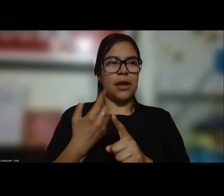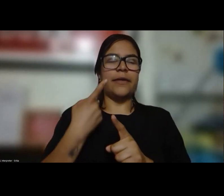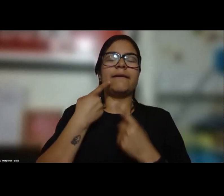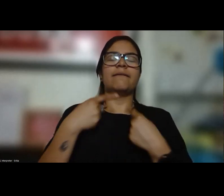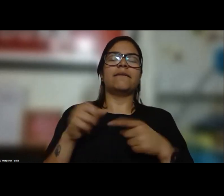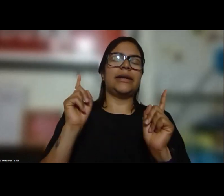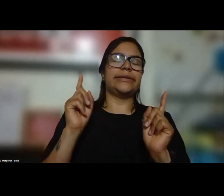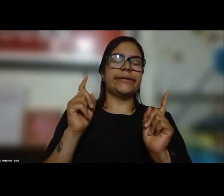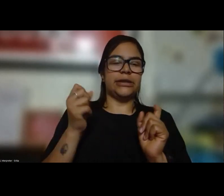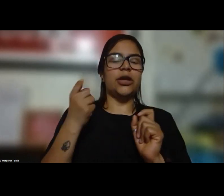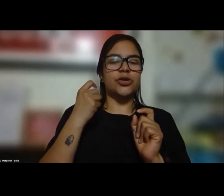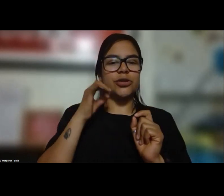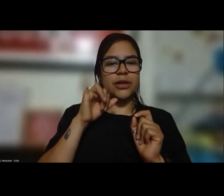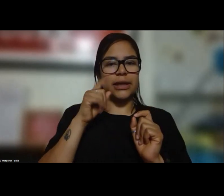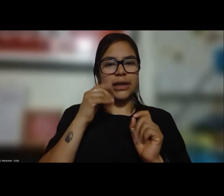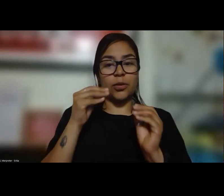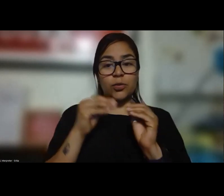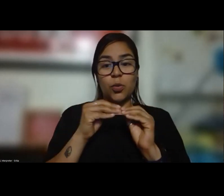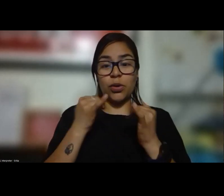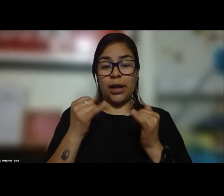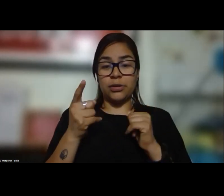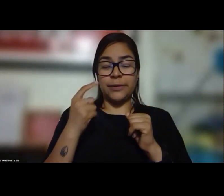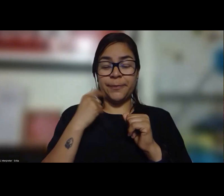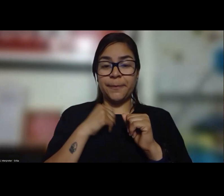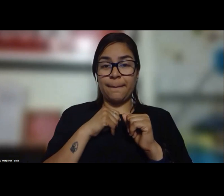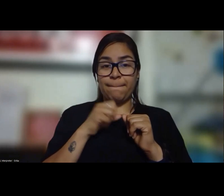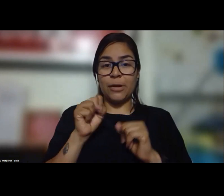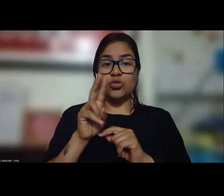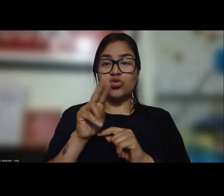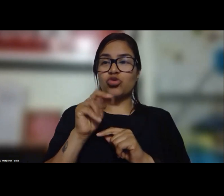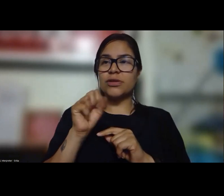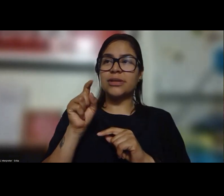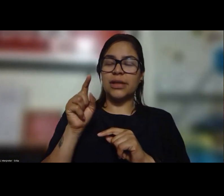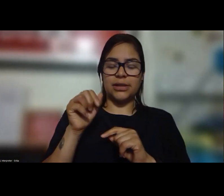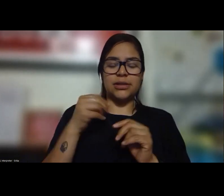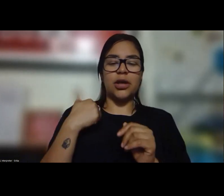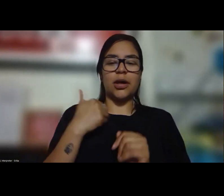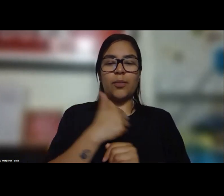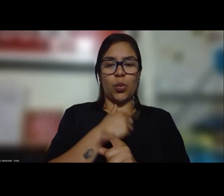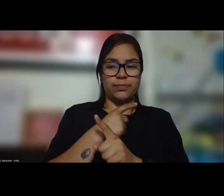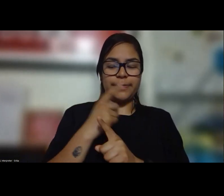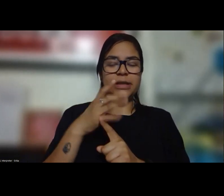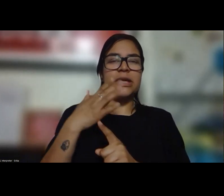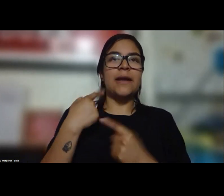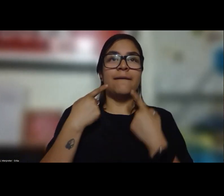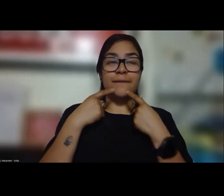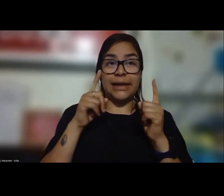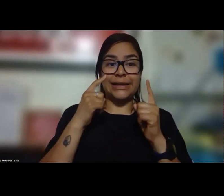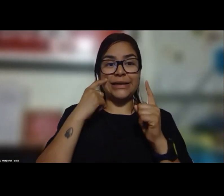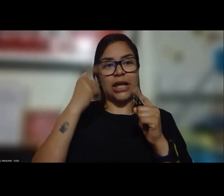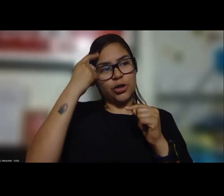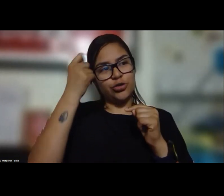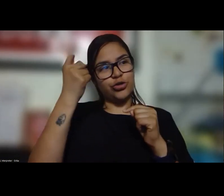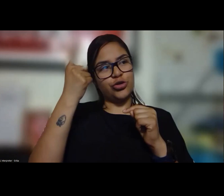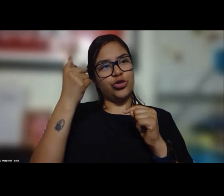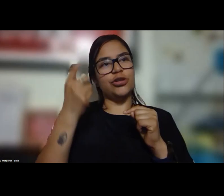these issues. And more recently, as Susan, our director DeMorris noted, we convened the 4 behavioral health